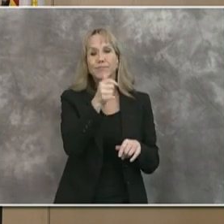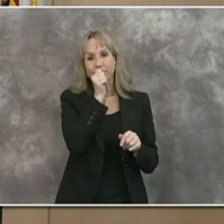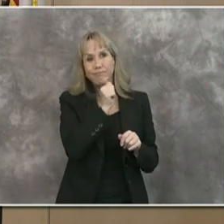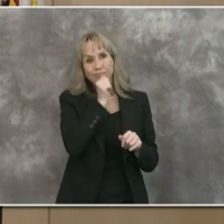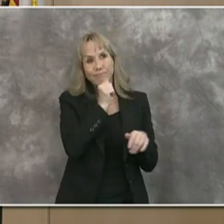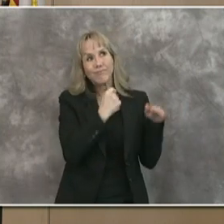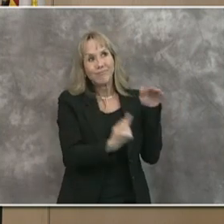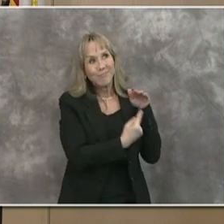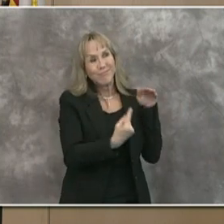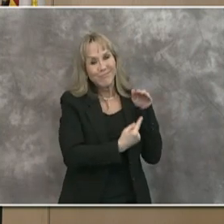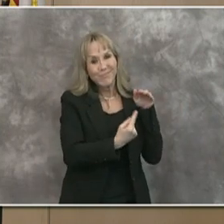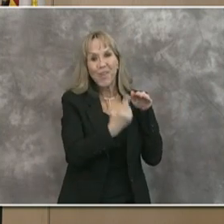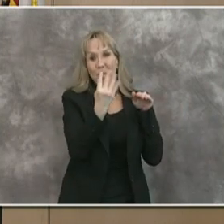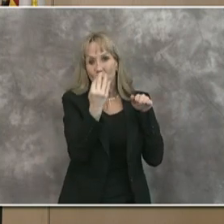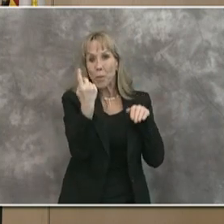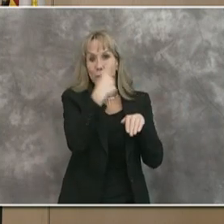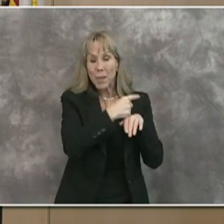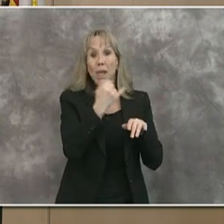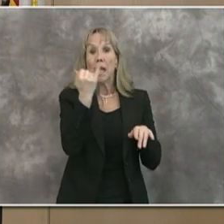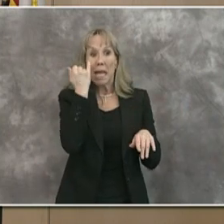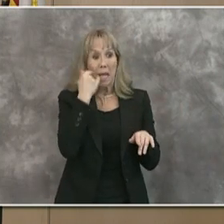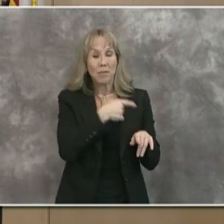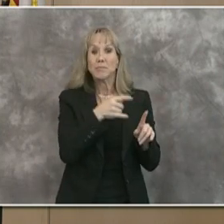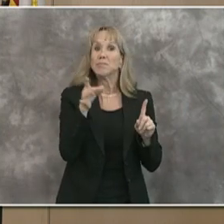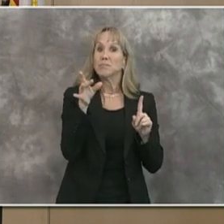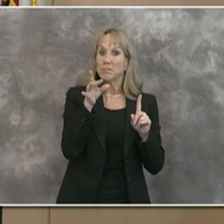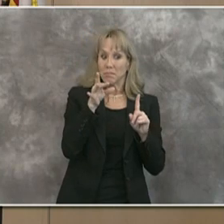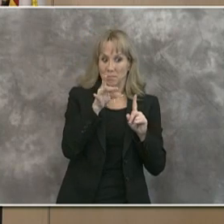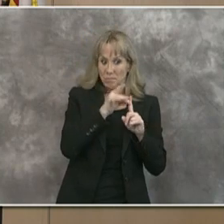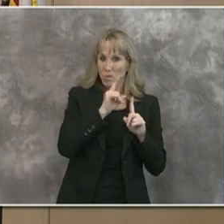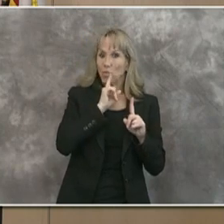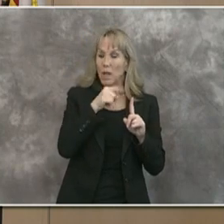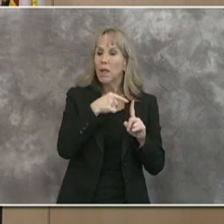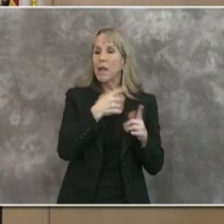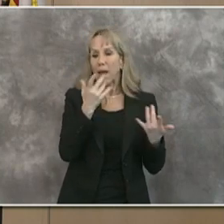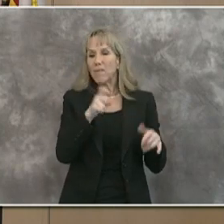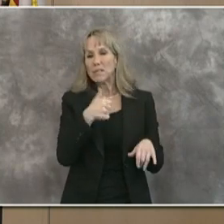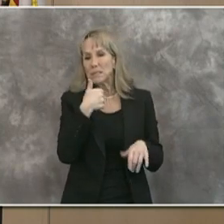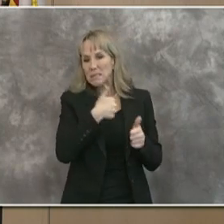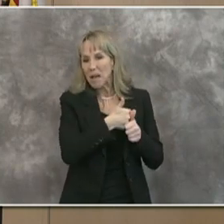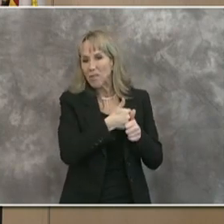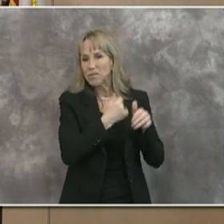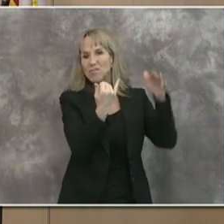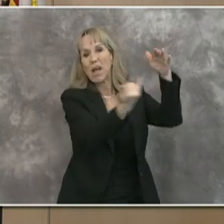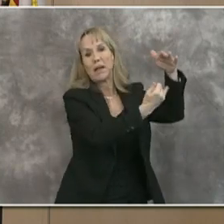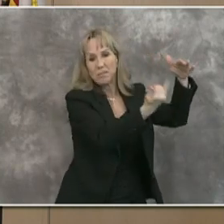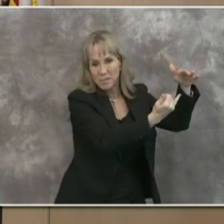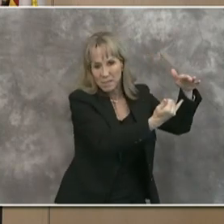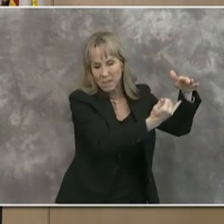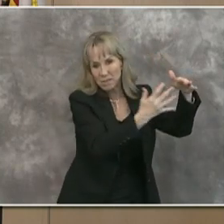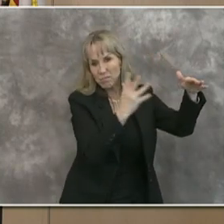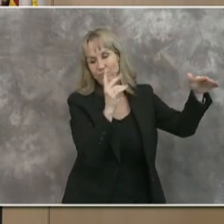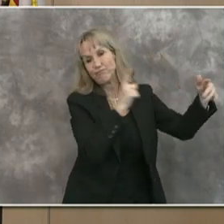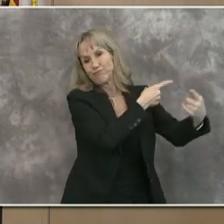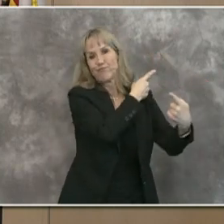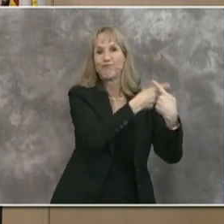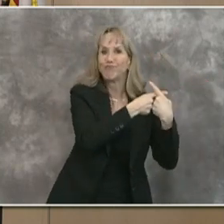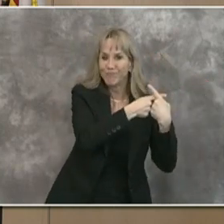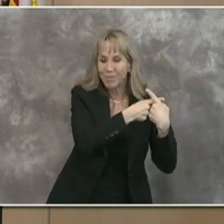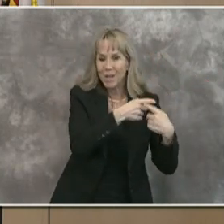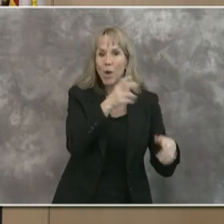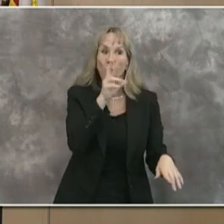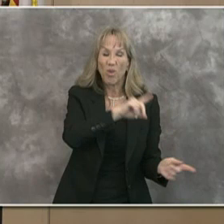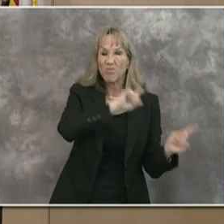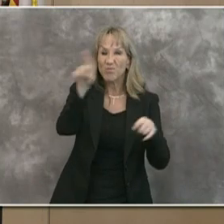14-day incubation period, and if they are infected, they will either self-isolate at home. If they need to go to the hospital, they will,